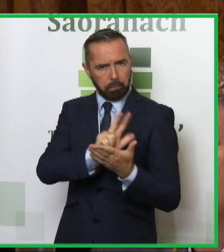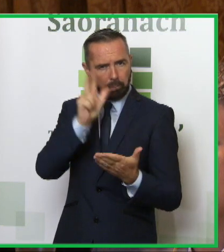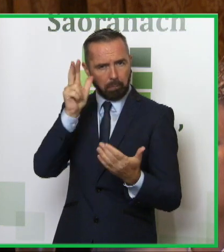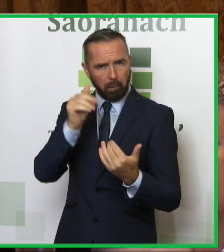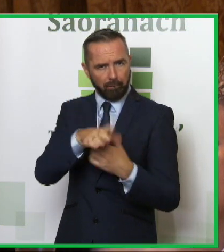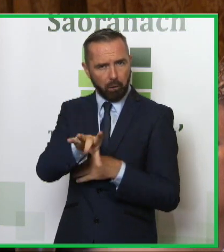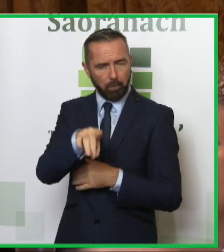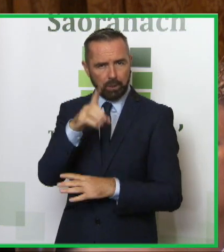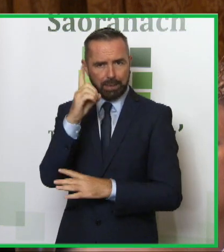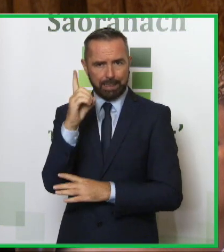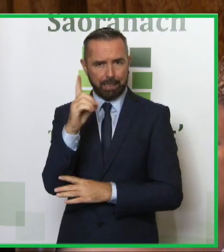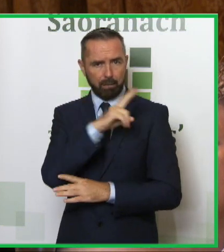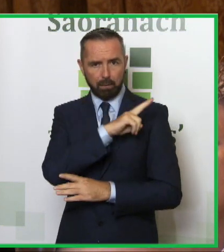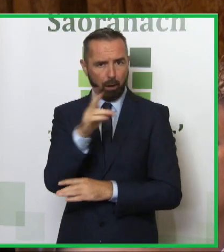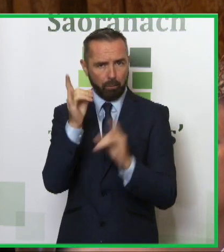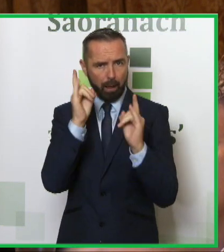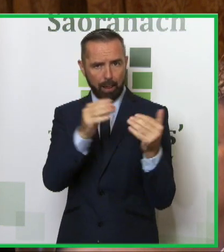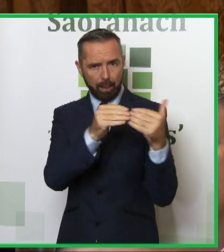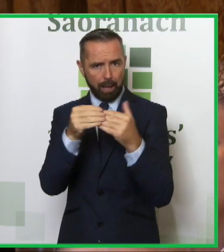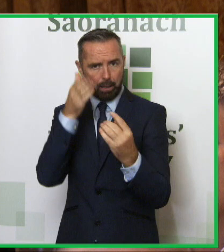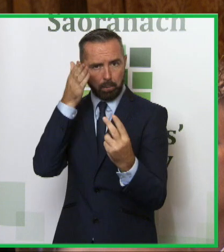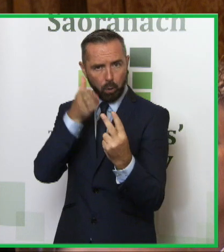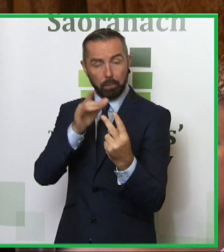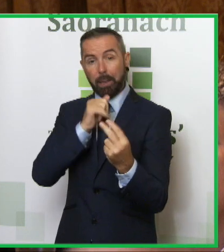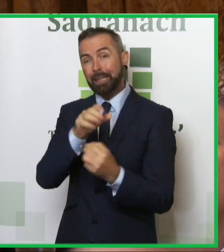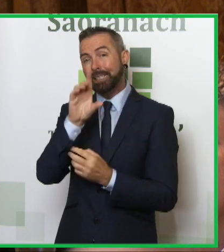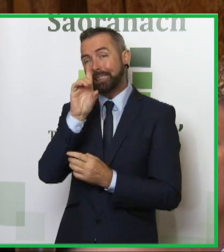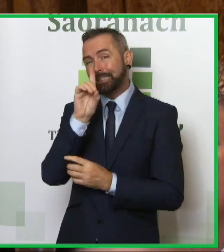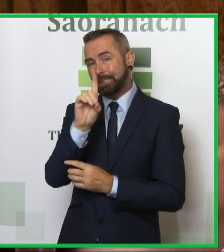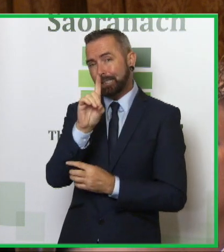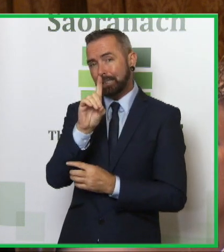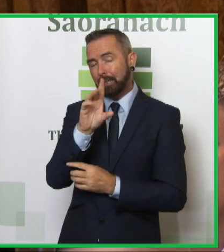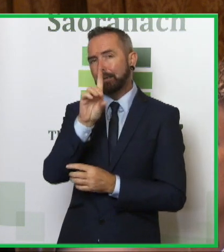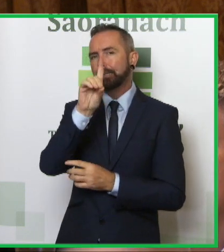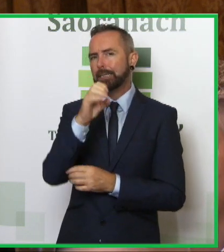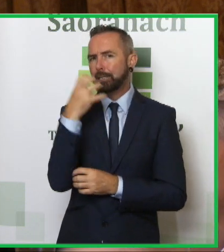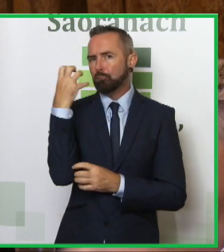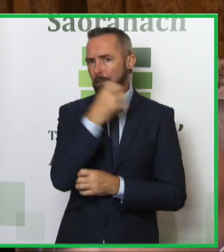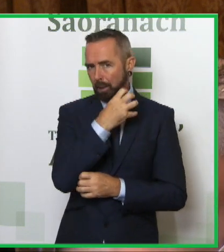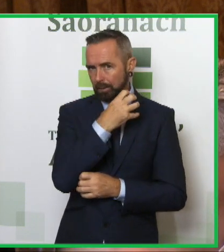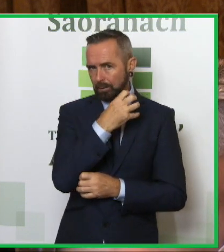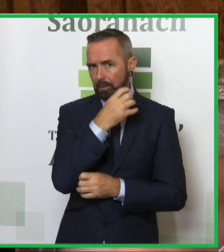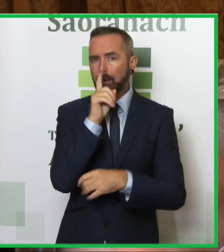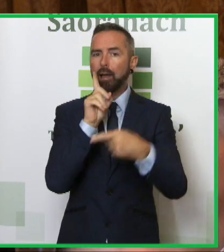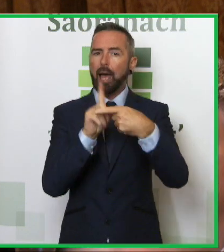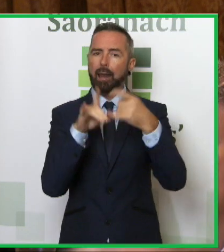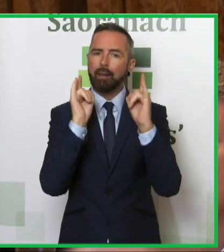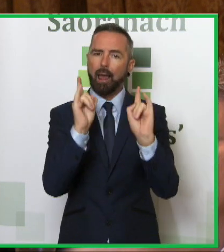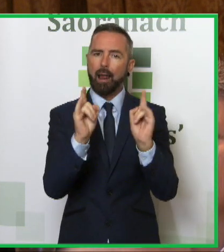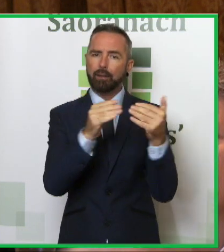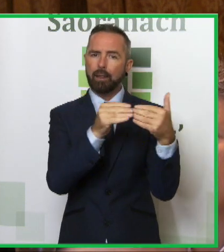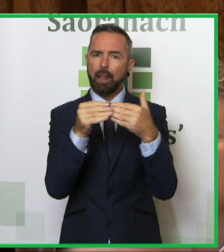non-health-led approach? Could it be amalgamating that D becomes depenalisation, decriminalisation plus a health-led